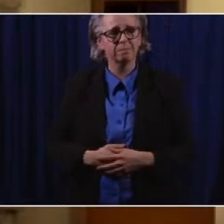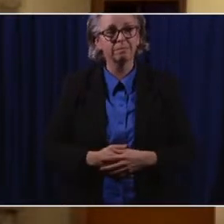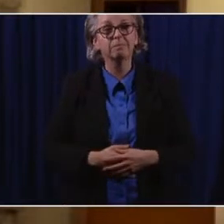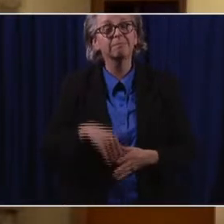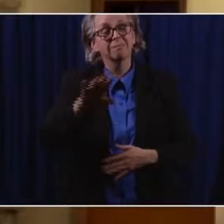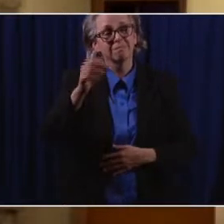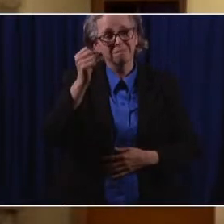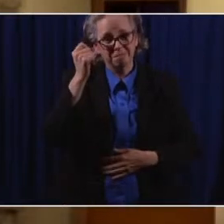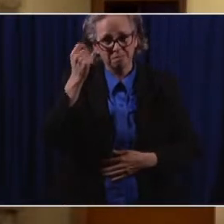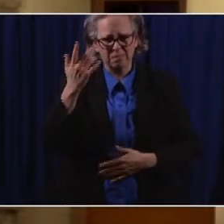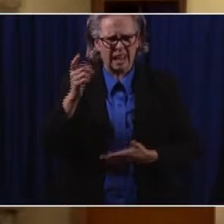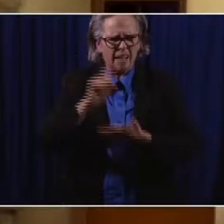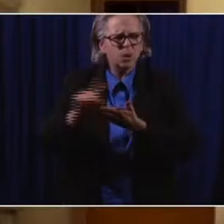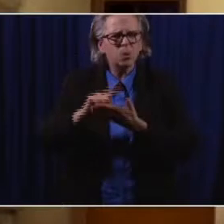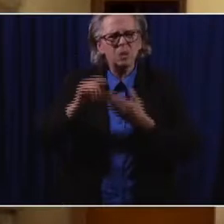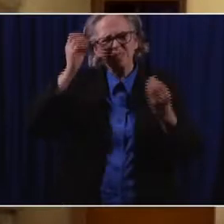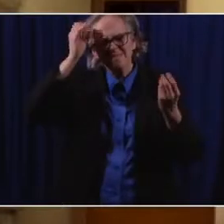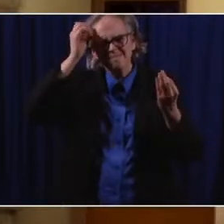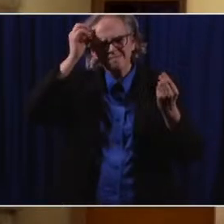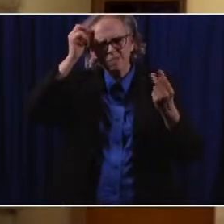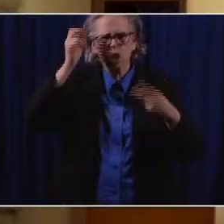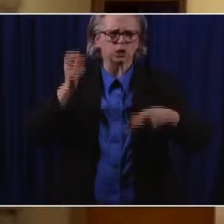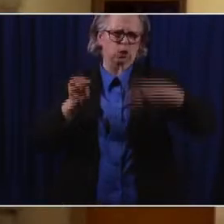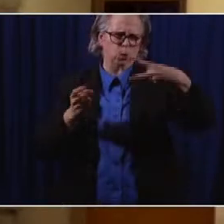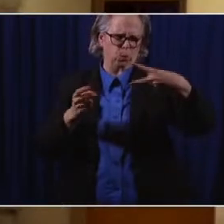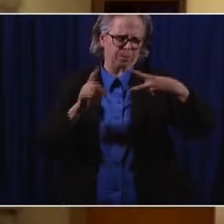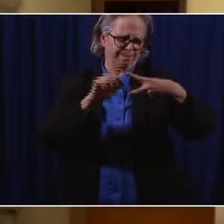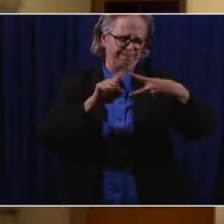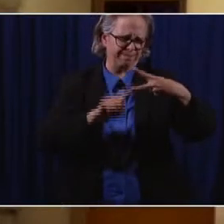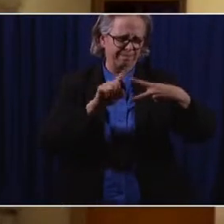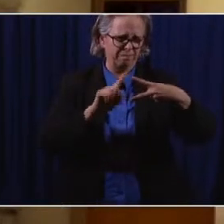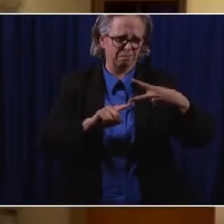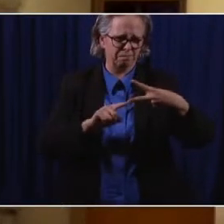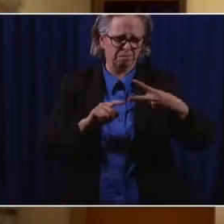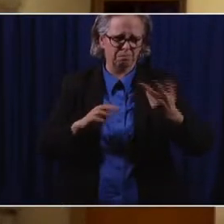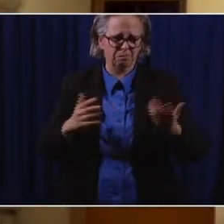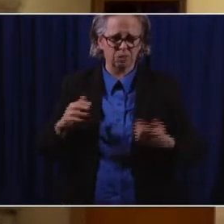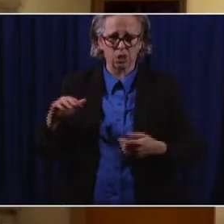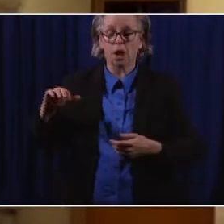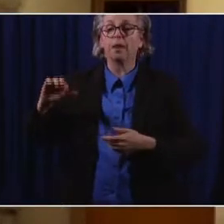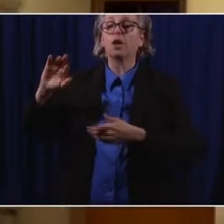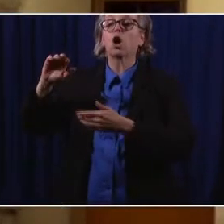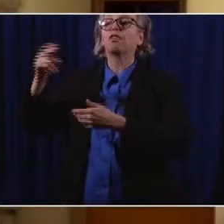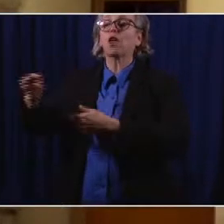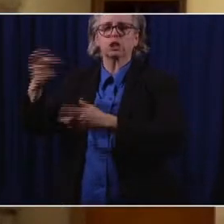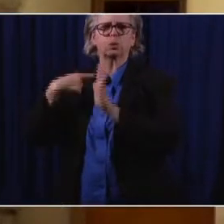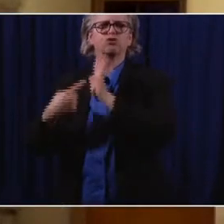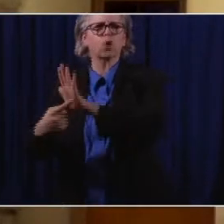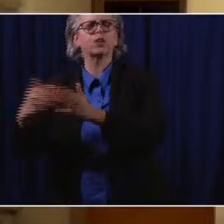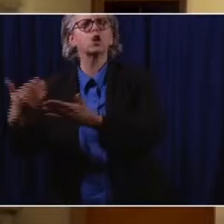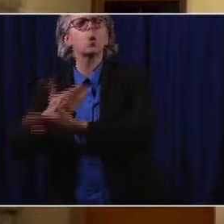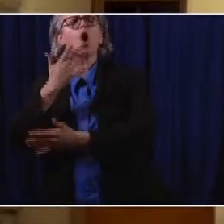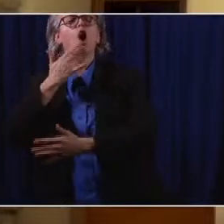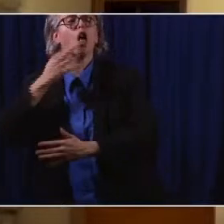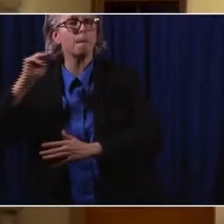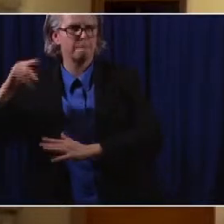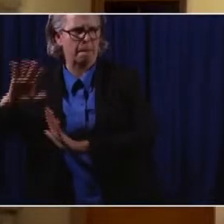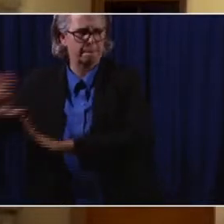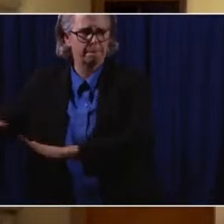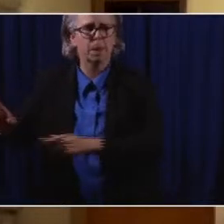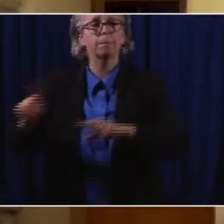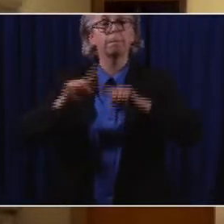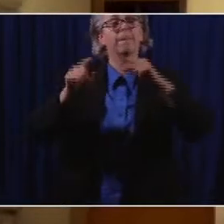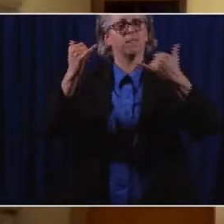week, and on Thursday we'll announce the new color code. We'll give the new list for 1